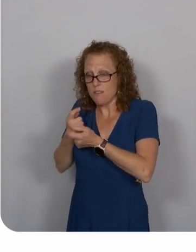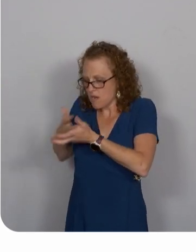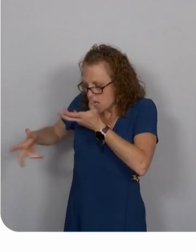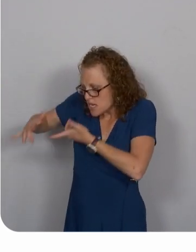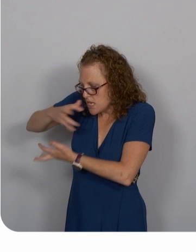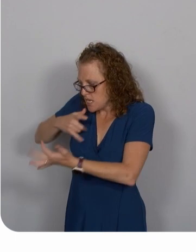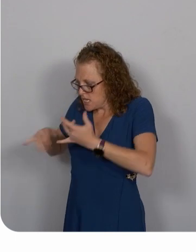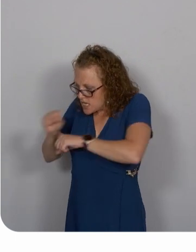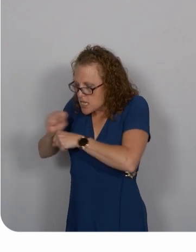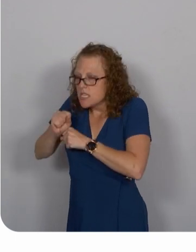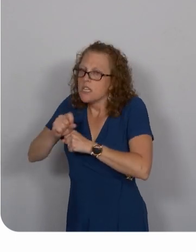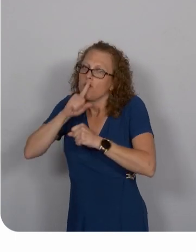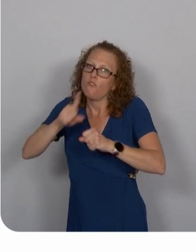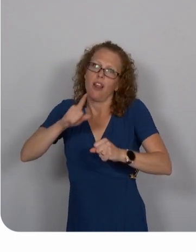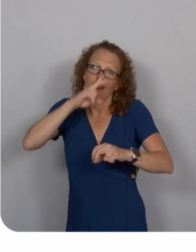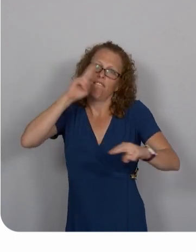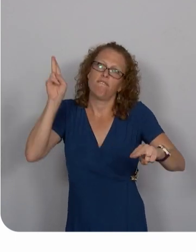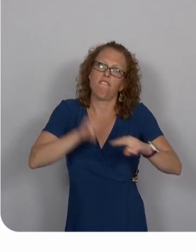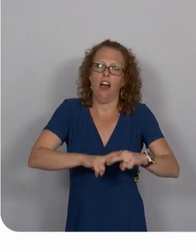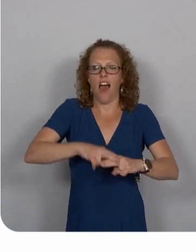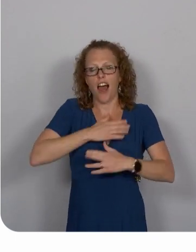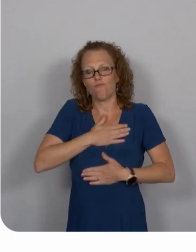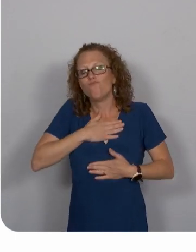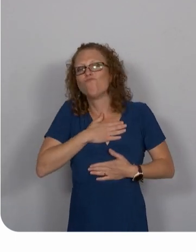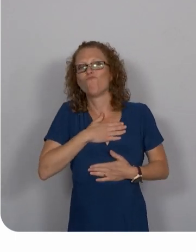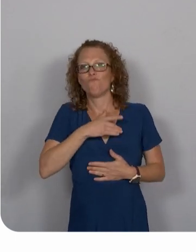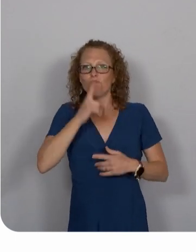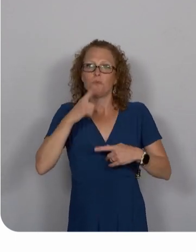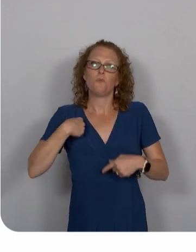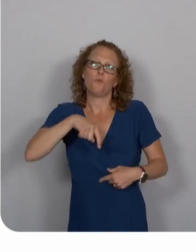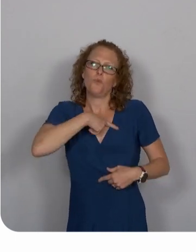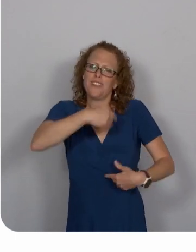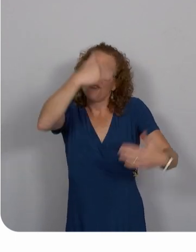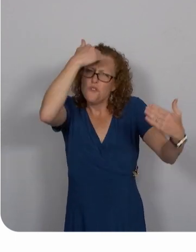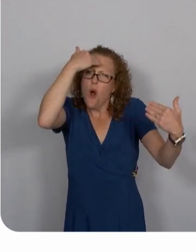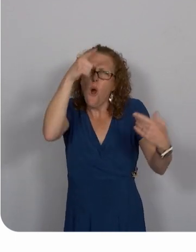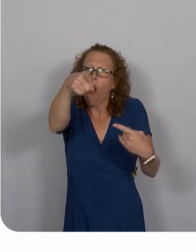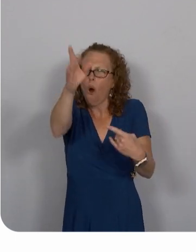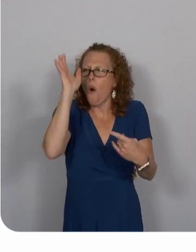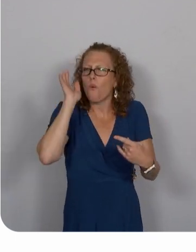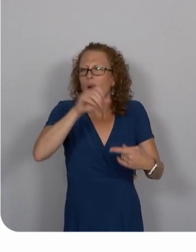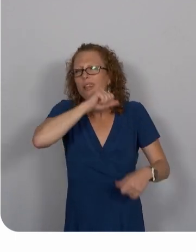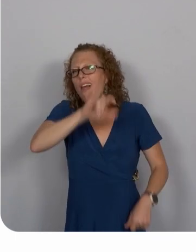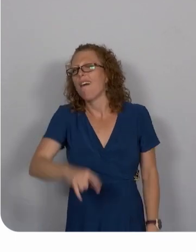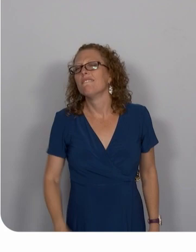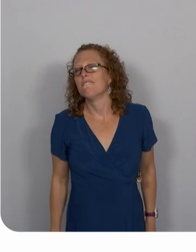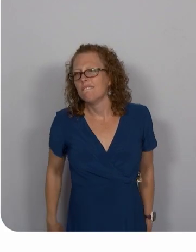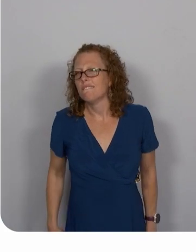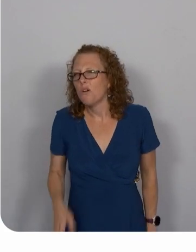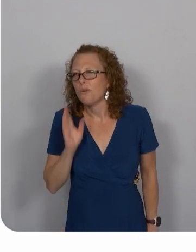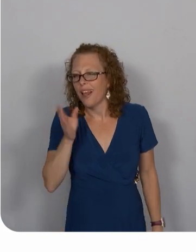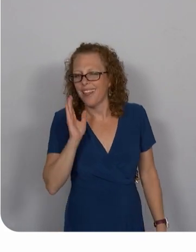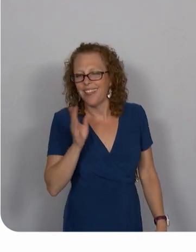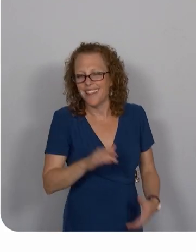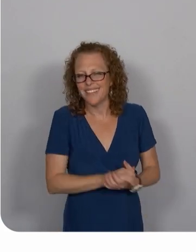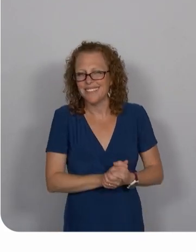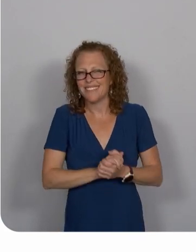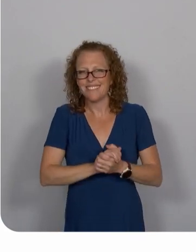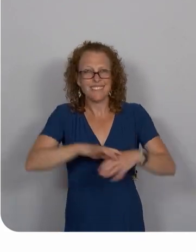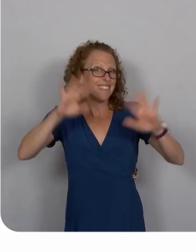you. And from the bottom of our hearts, we know you are going to love this. Cheers.